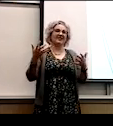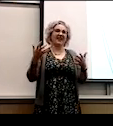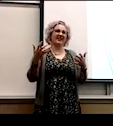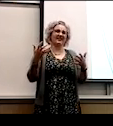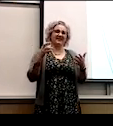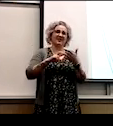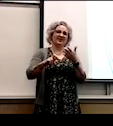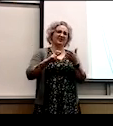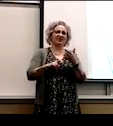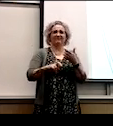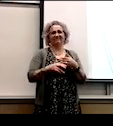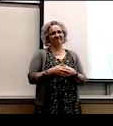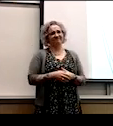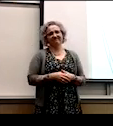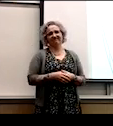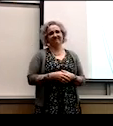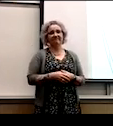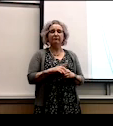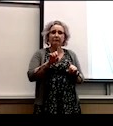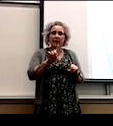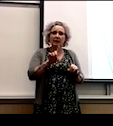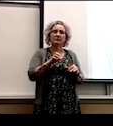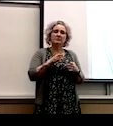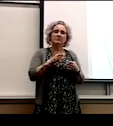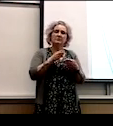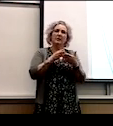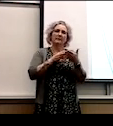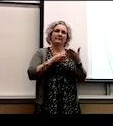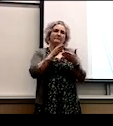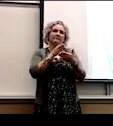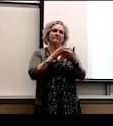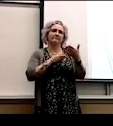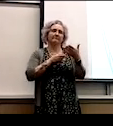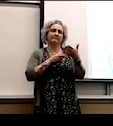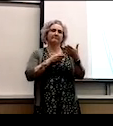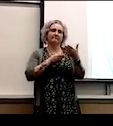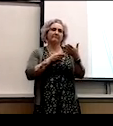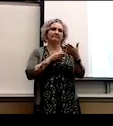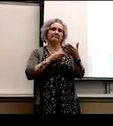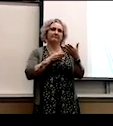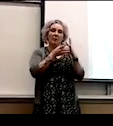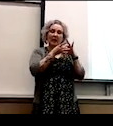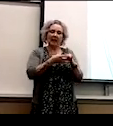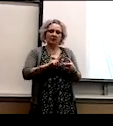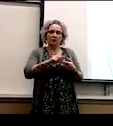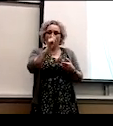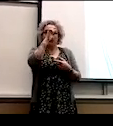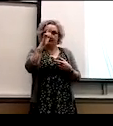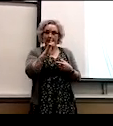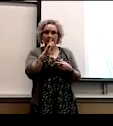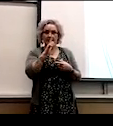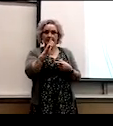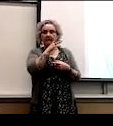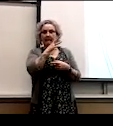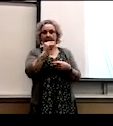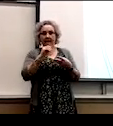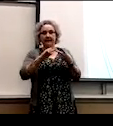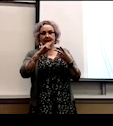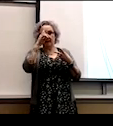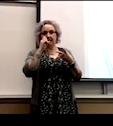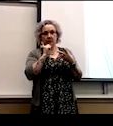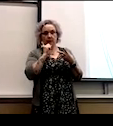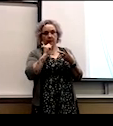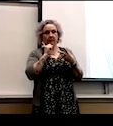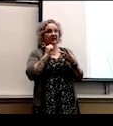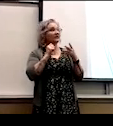hoped, but I was happy to see that there's been some in terms of the treatment of Alzheimer's disease with people with Down syndrome. So I do have disclosures. Yeah, I